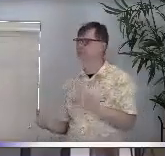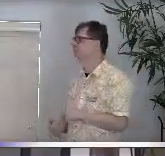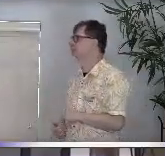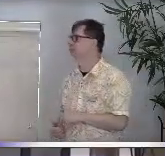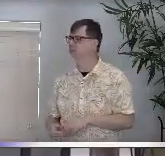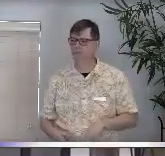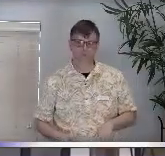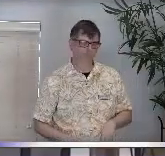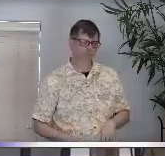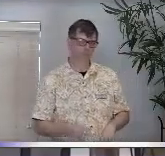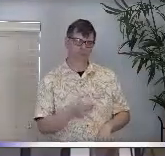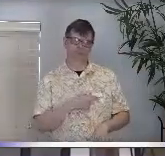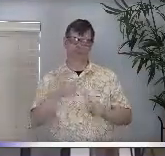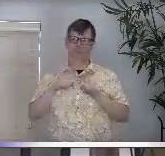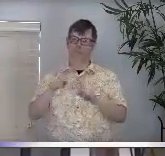today, and we're going to have a heart-to-heart,